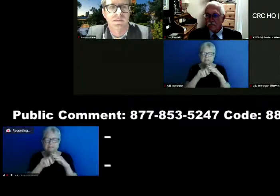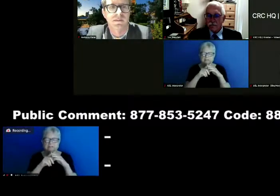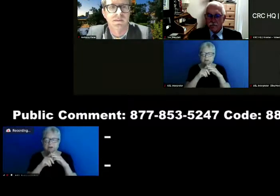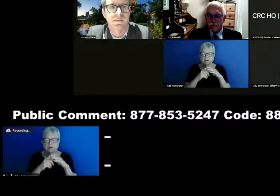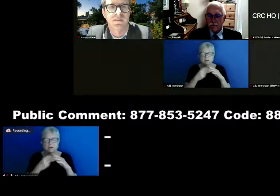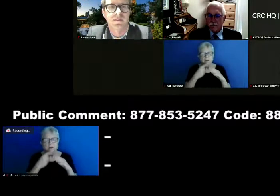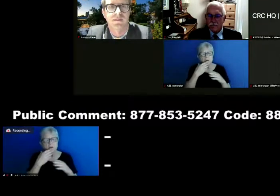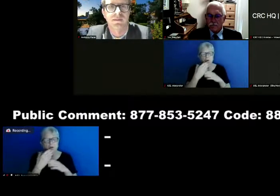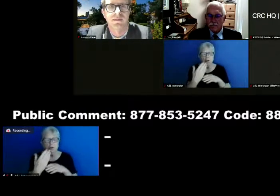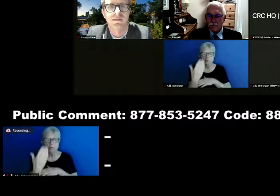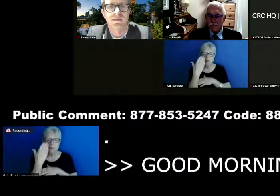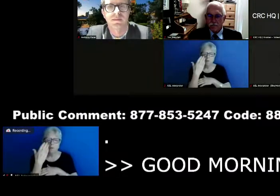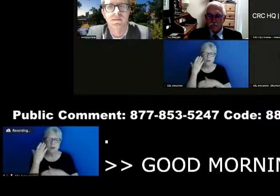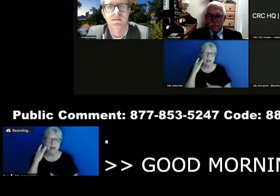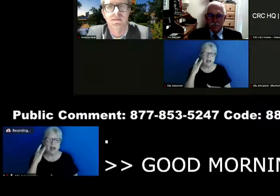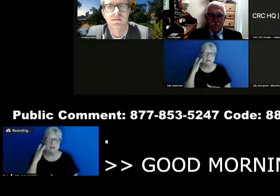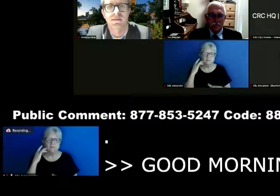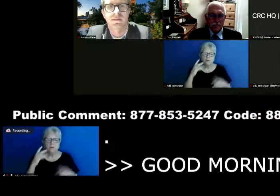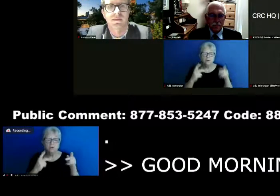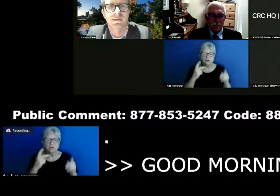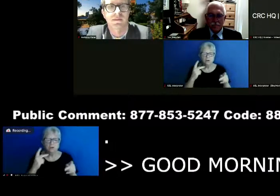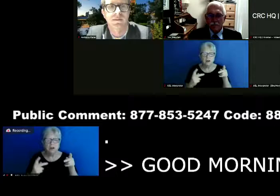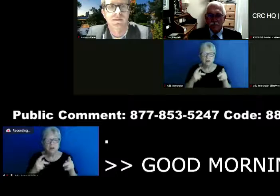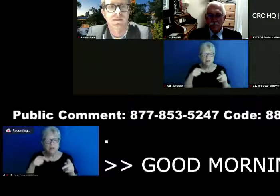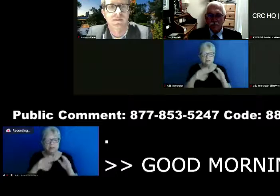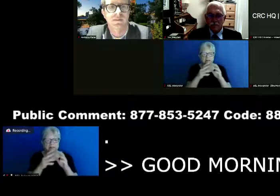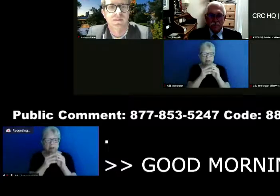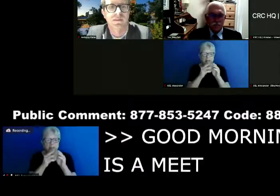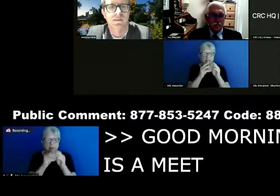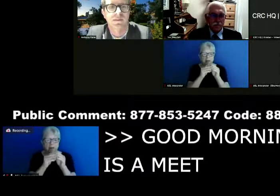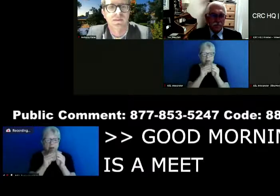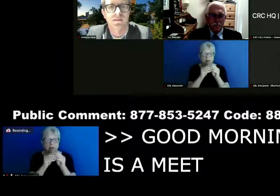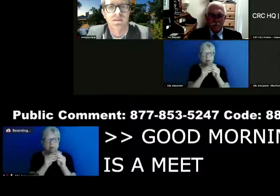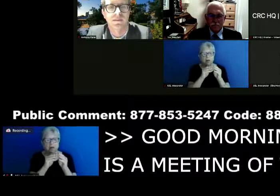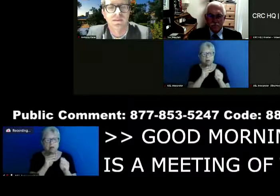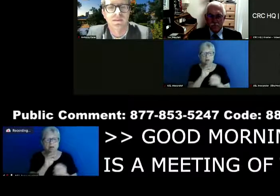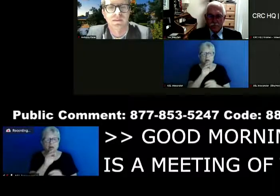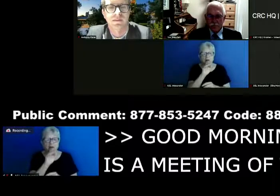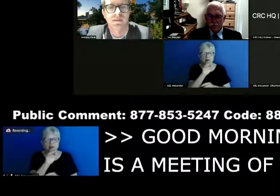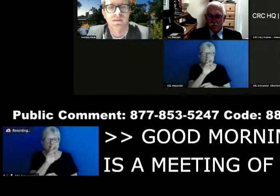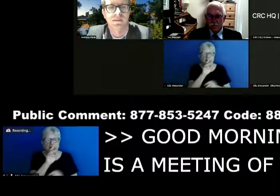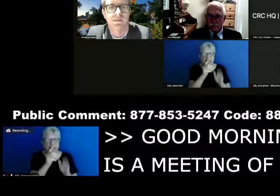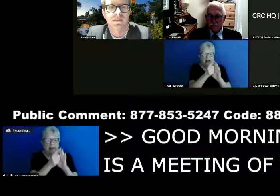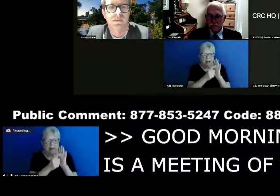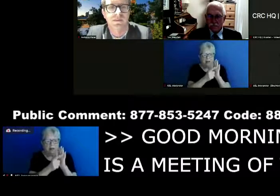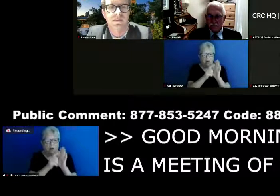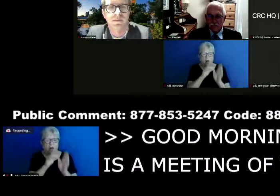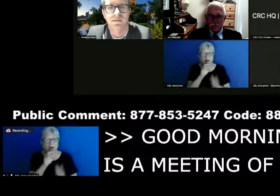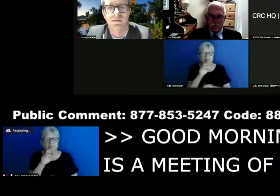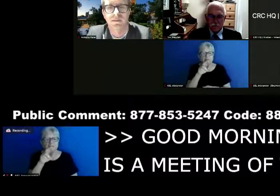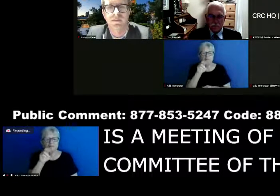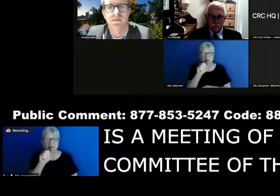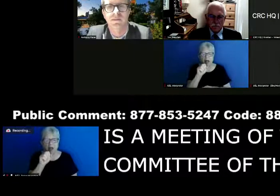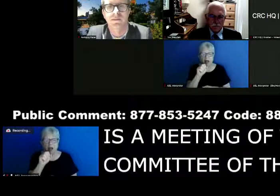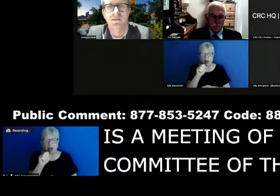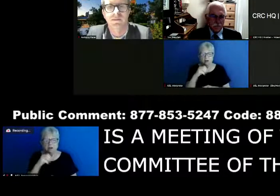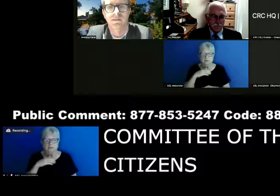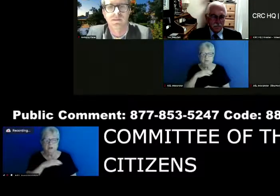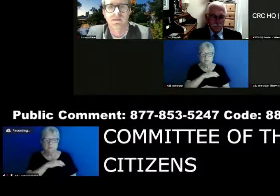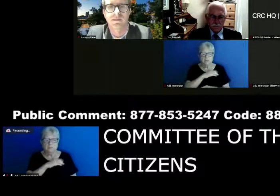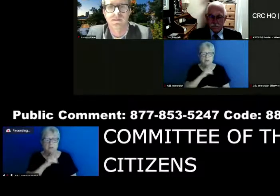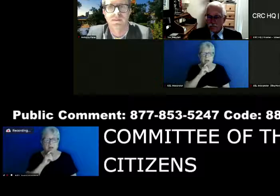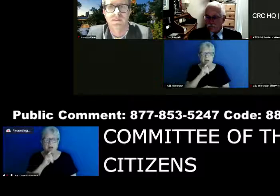Good morning, California. This is a meeting of the Legal Affairs Committee of the California Citizens Redistricting